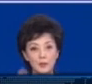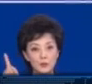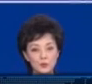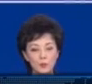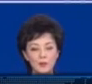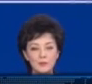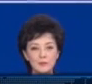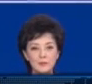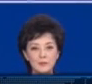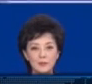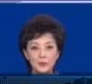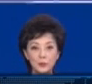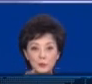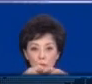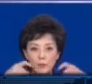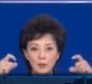500,000.